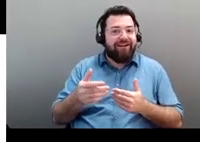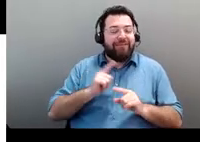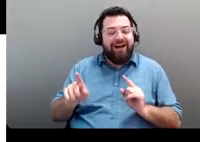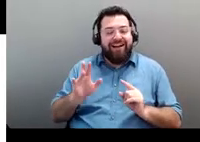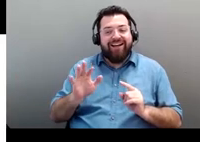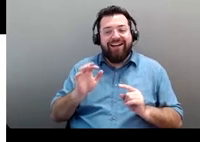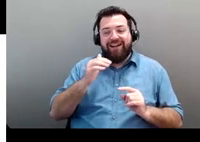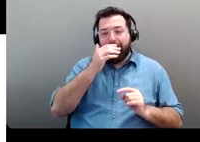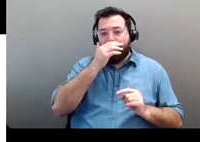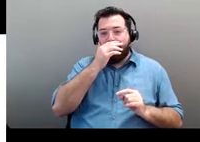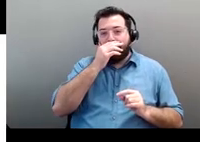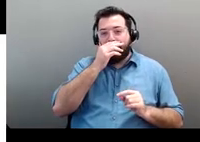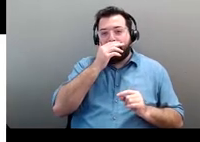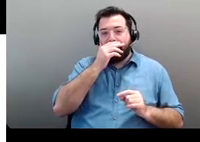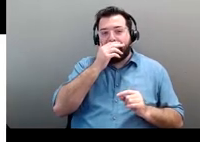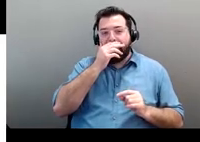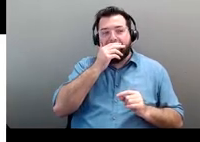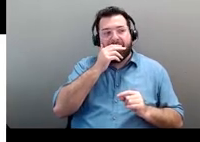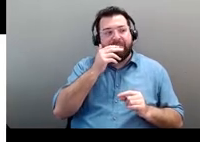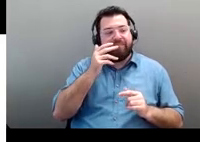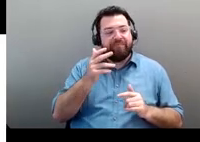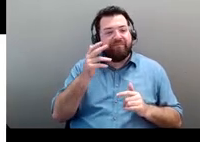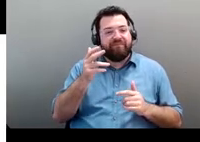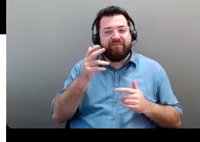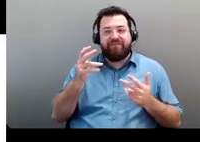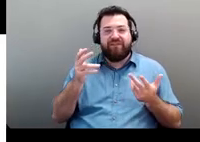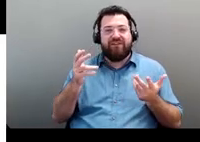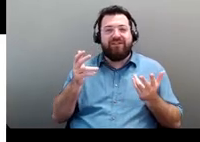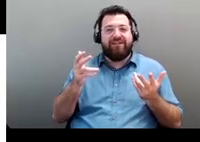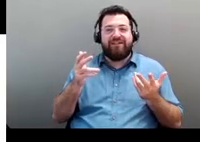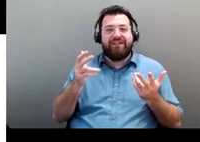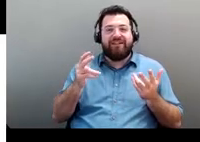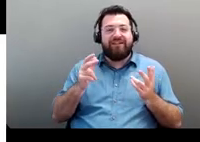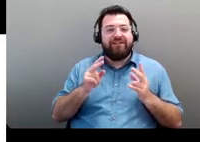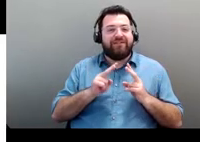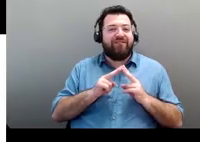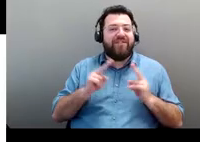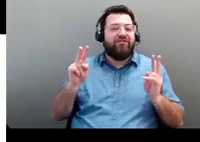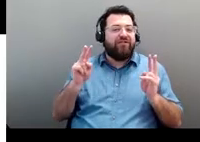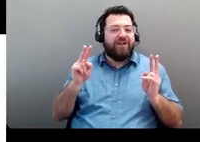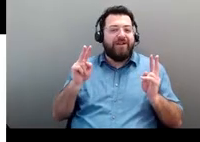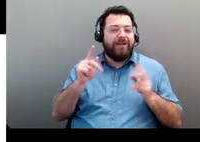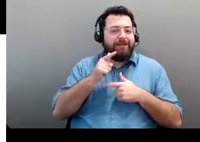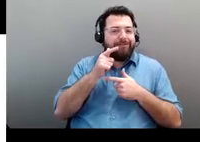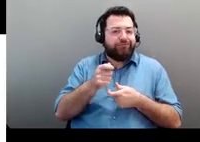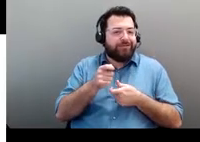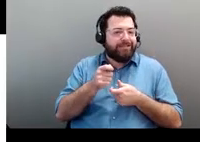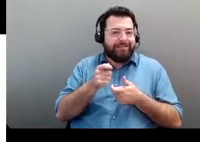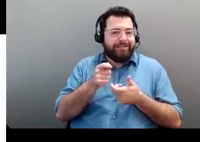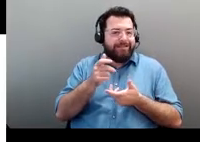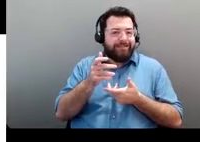there's a very provocative exercise that I found, a